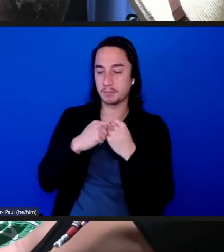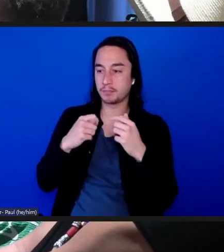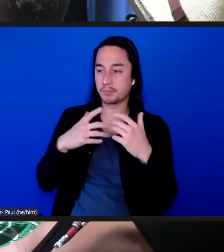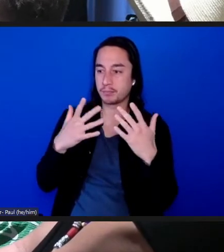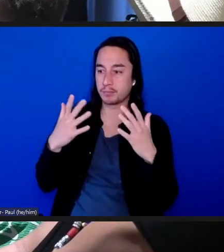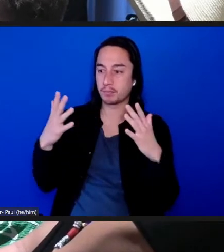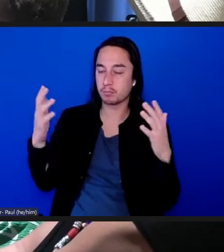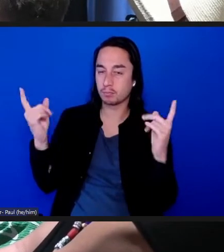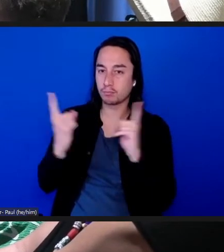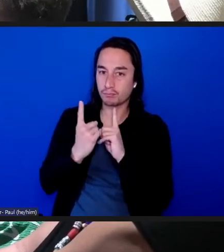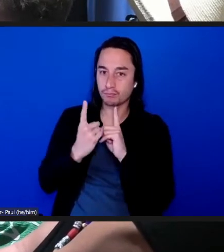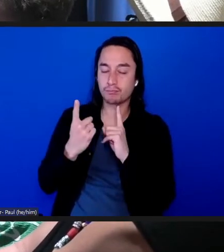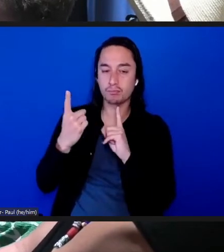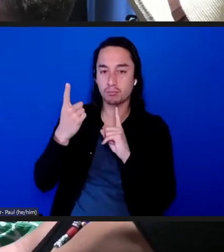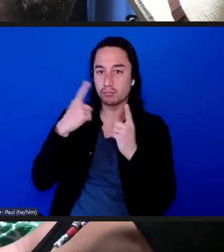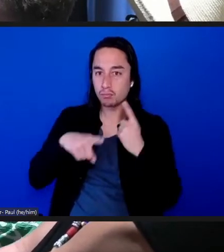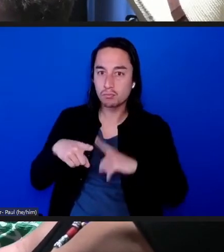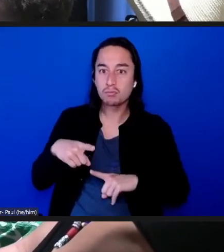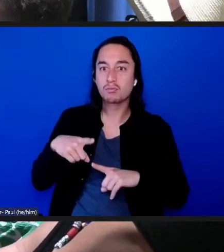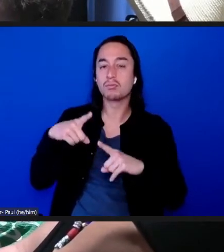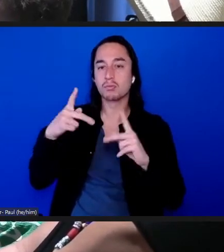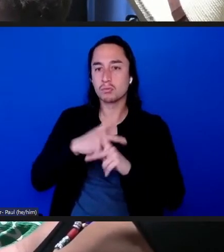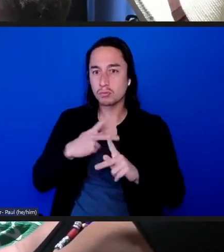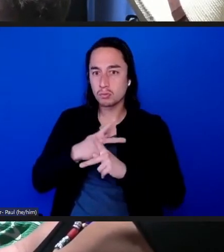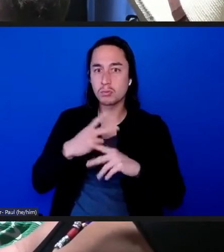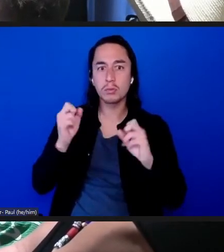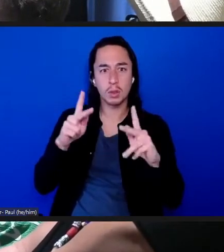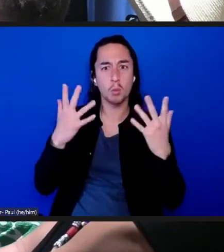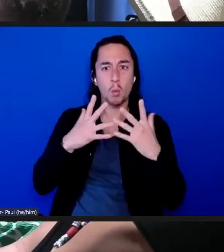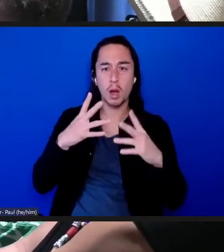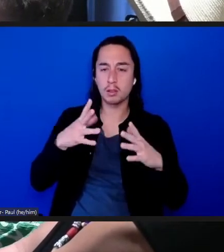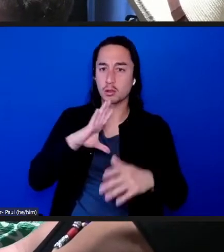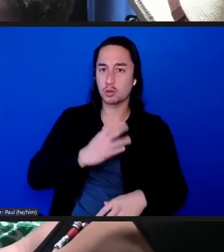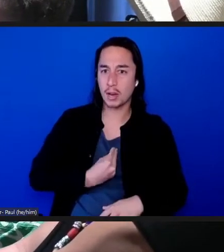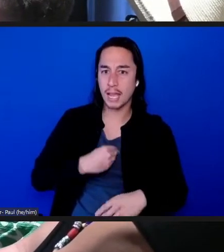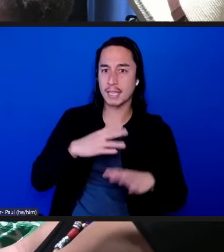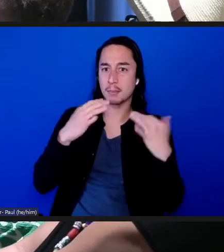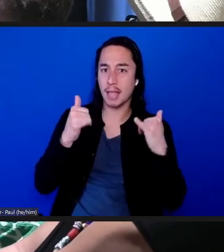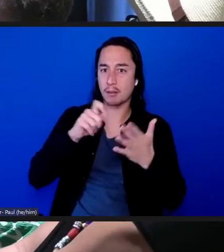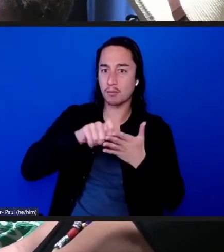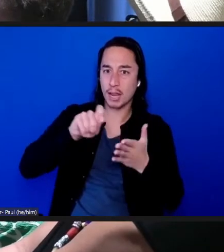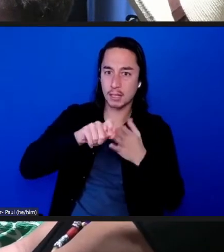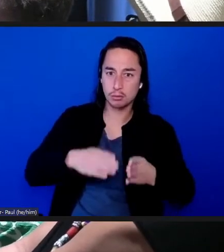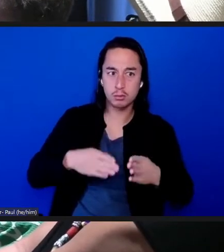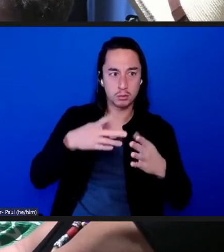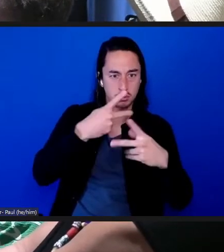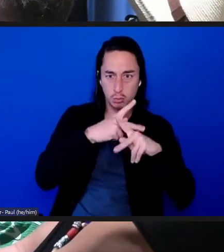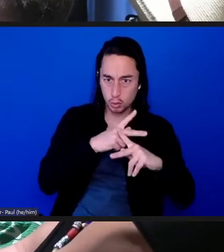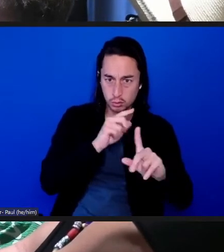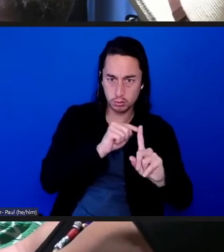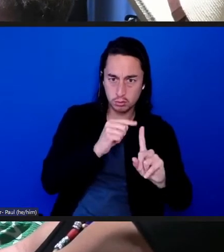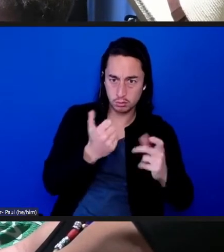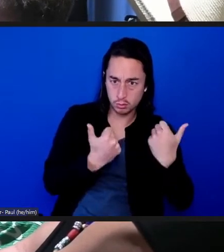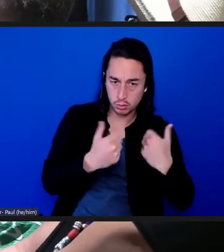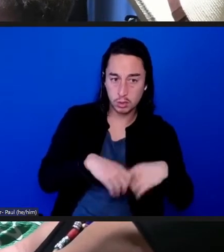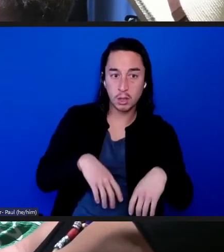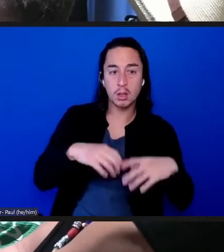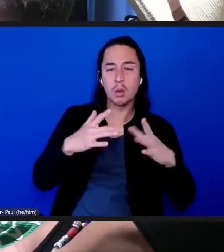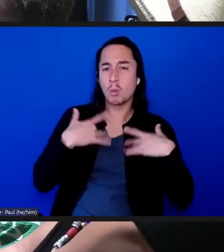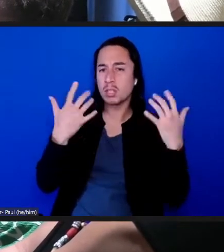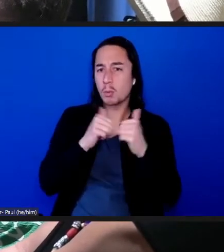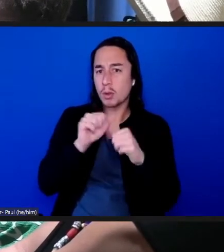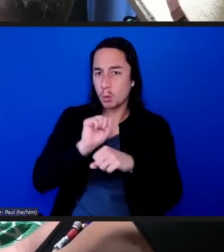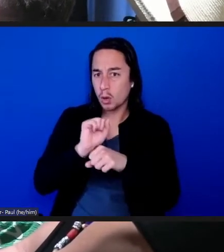what's all the what trans playwrights are getting produced, what's happening with their work, we saw a lot of development, not a